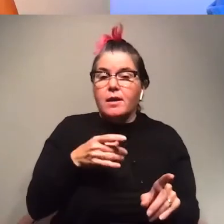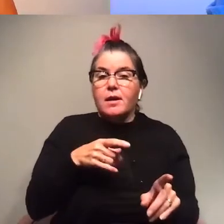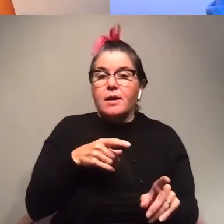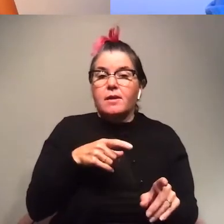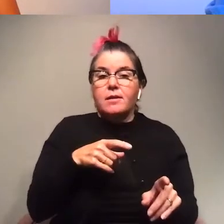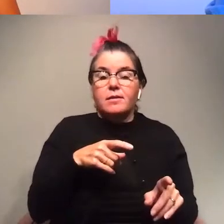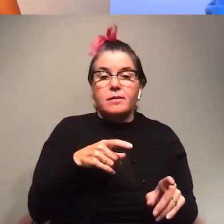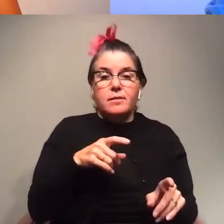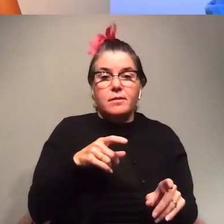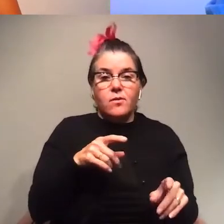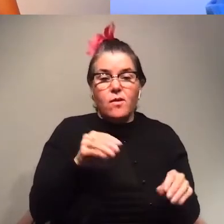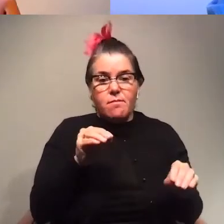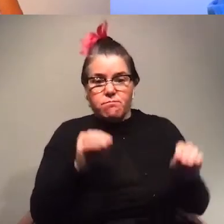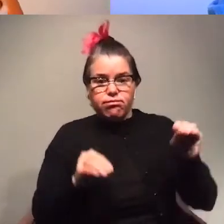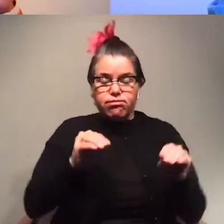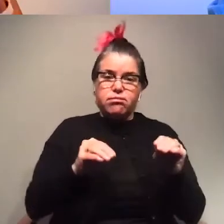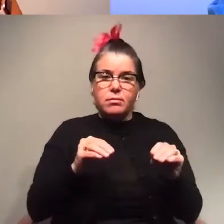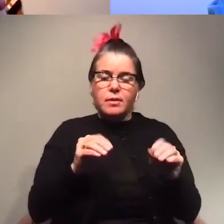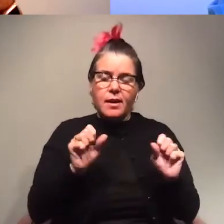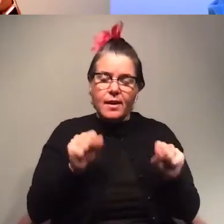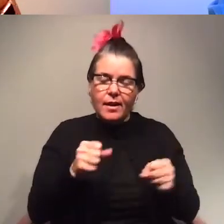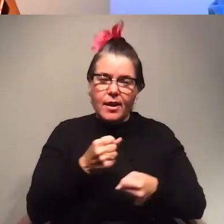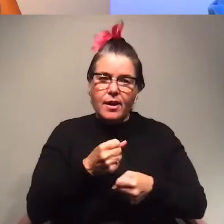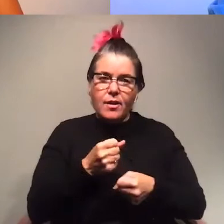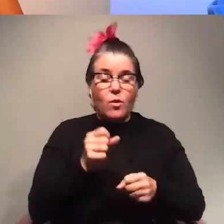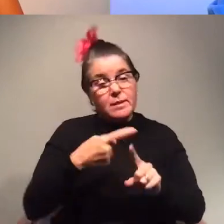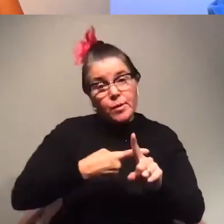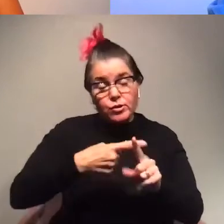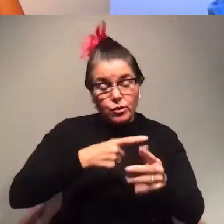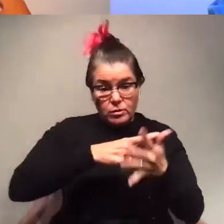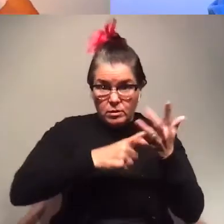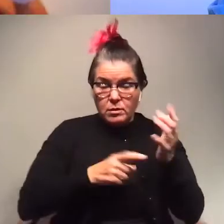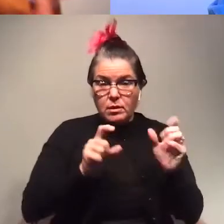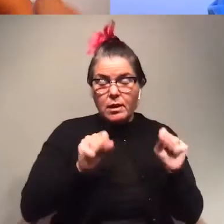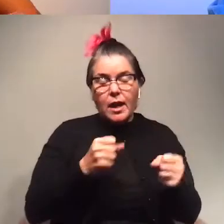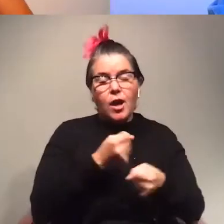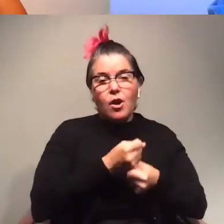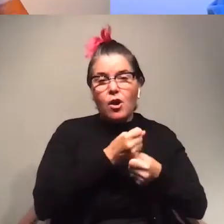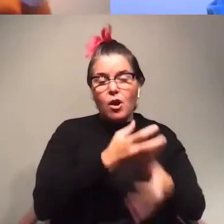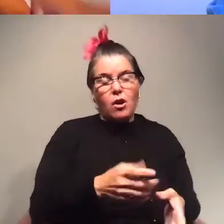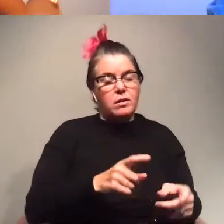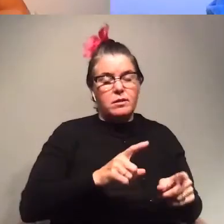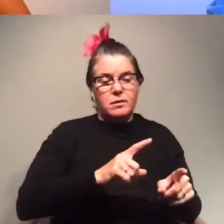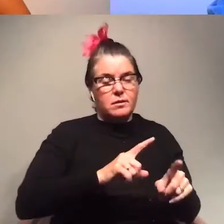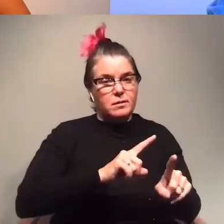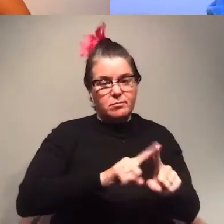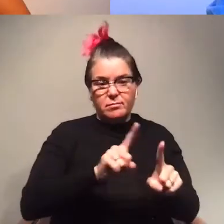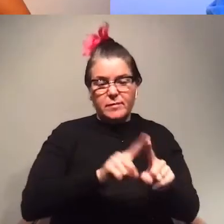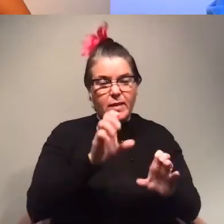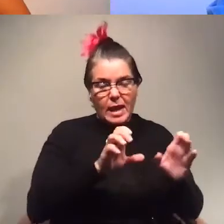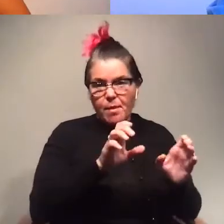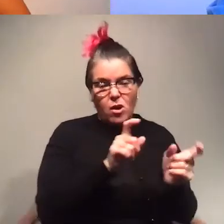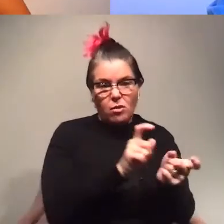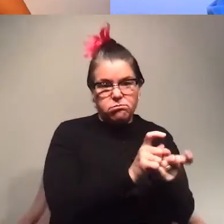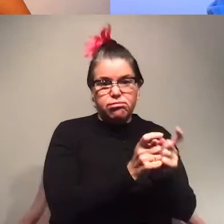like turbulence, that can cause, or temperature, that can cause a whole different host of chemical